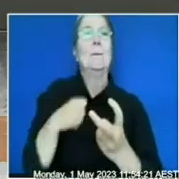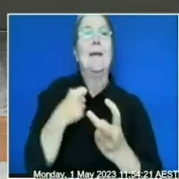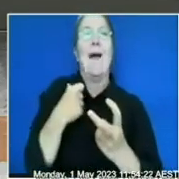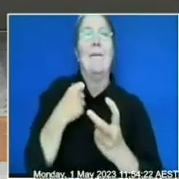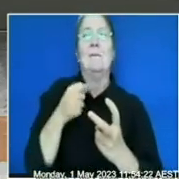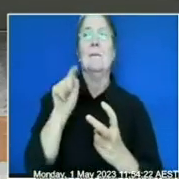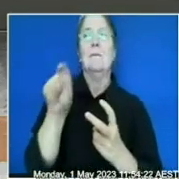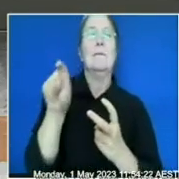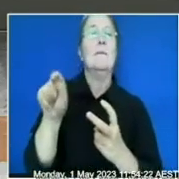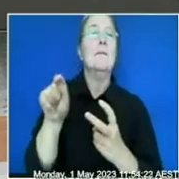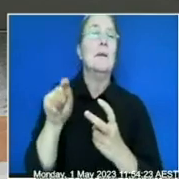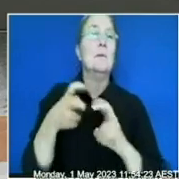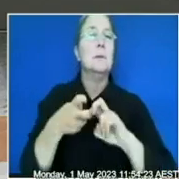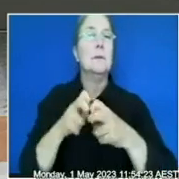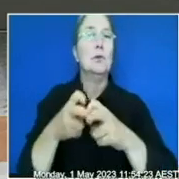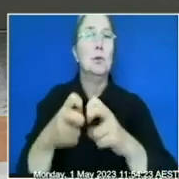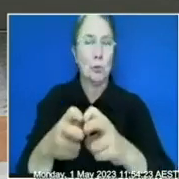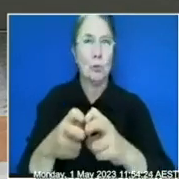now?